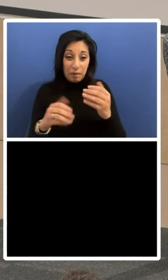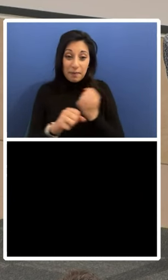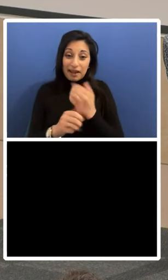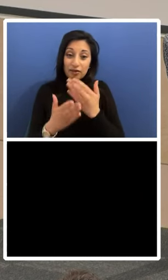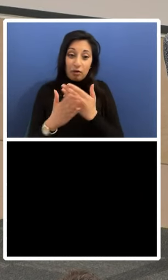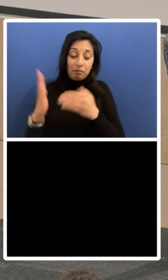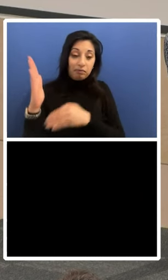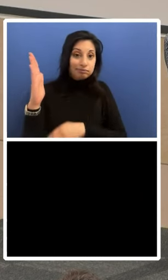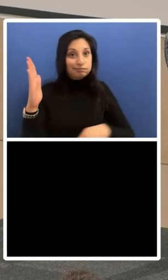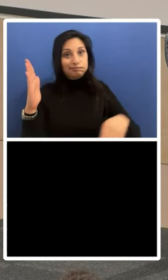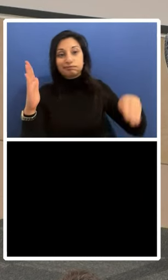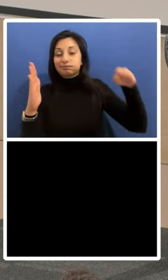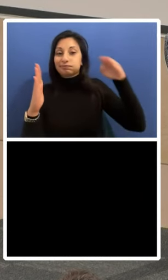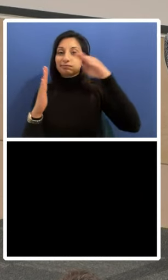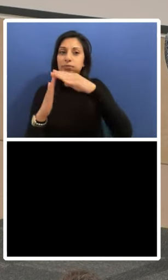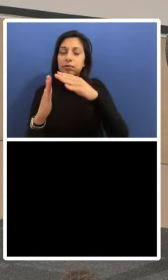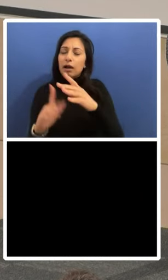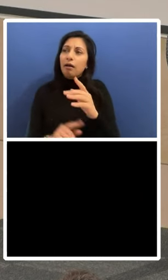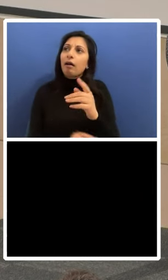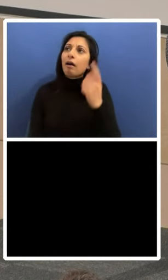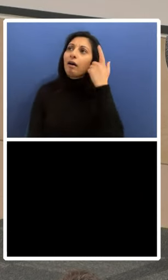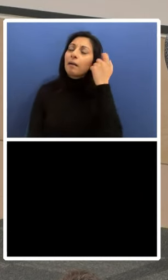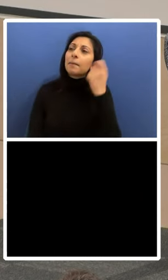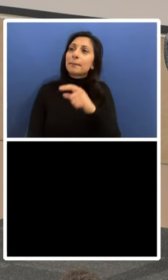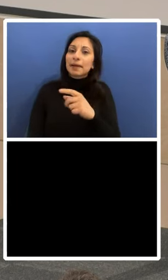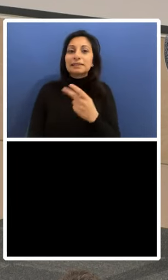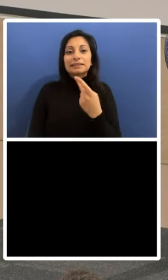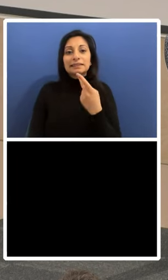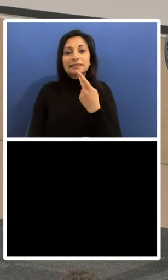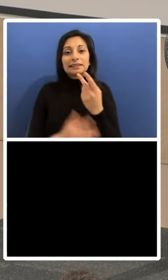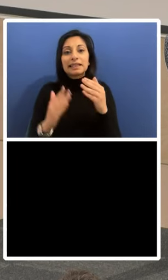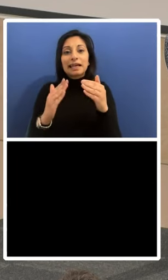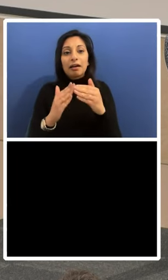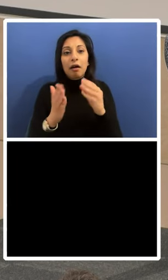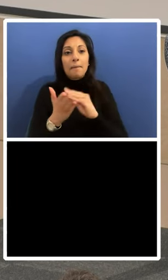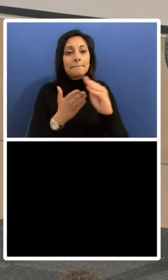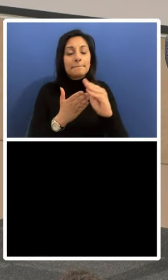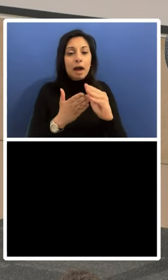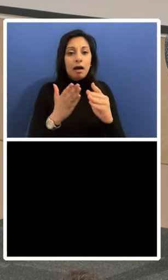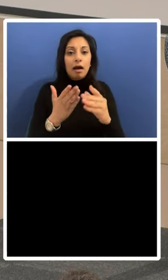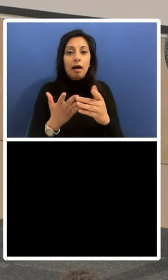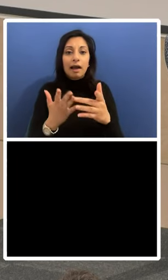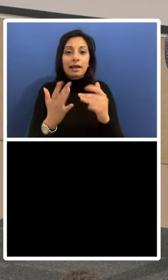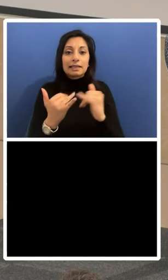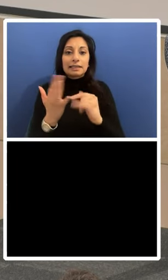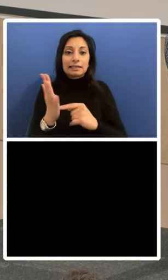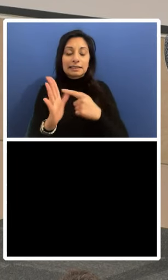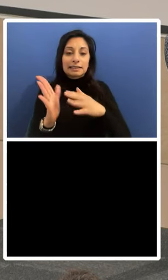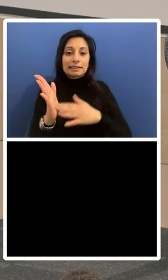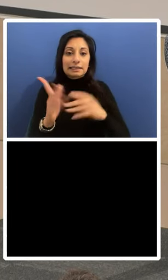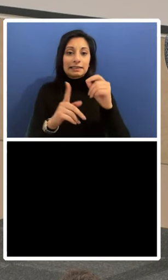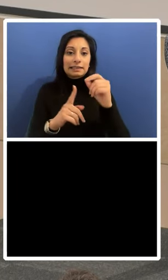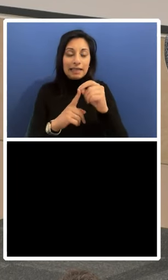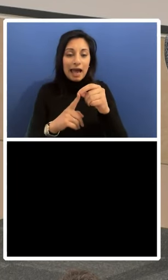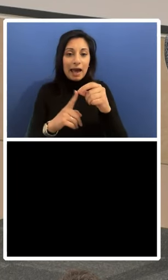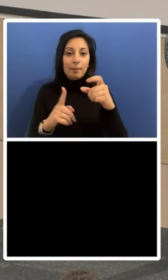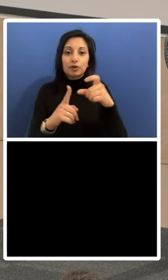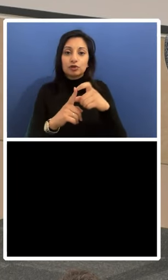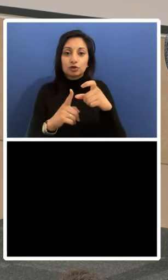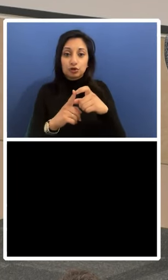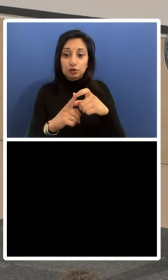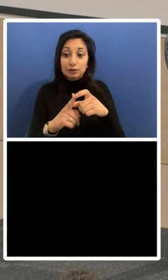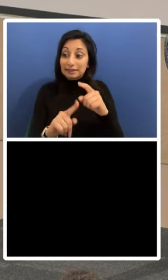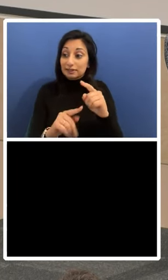that second home stamp duty levy, an extra 3% on second homes, and they put in an exemption for anyone who buys more than 7 properties at